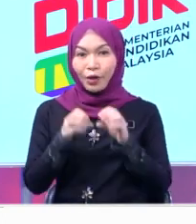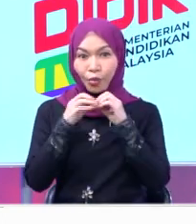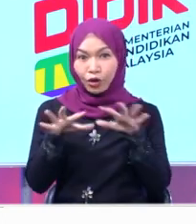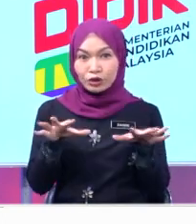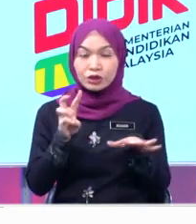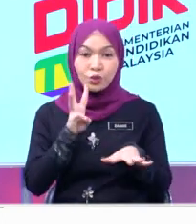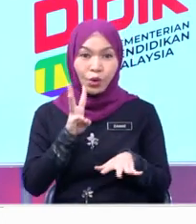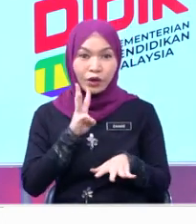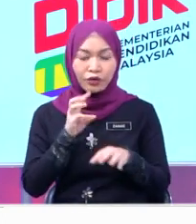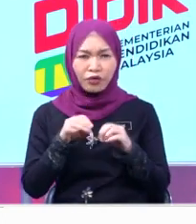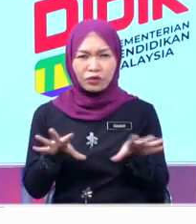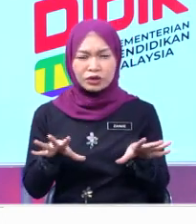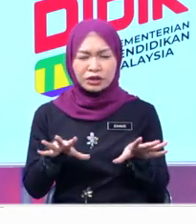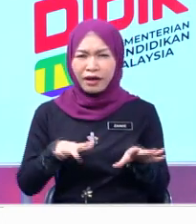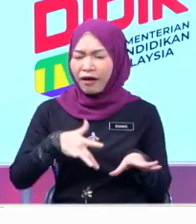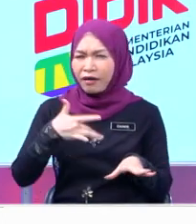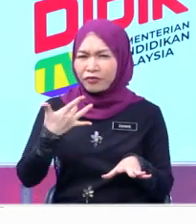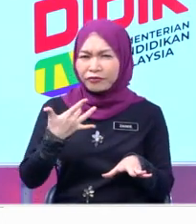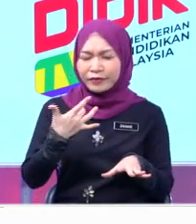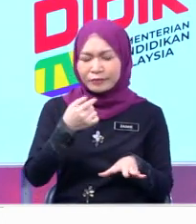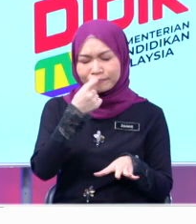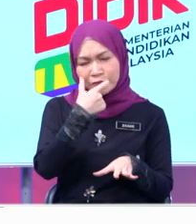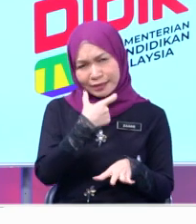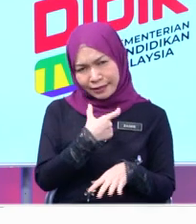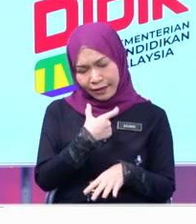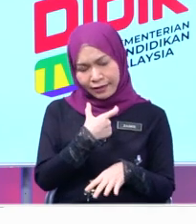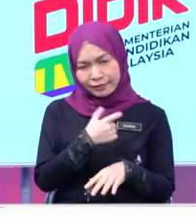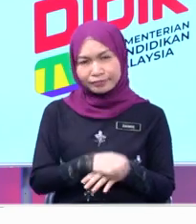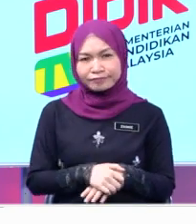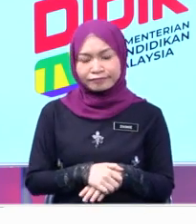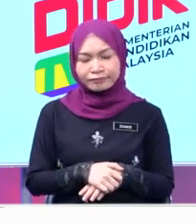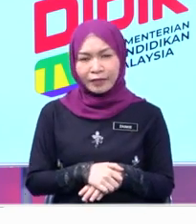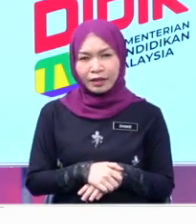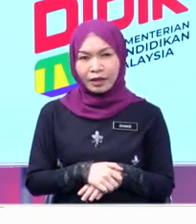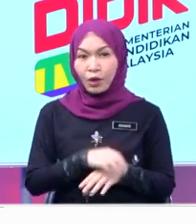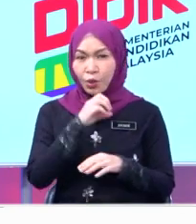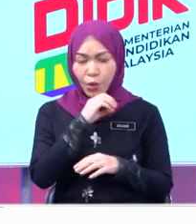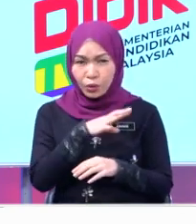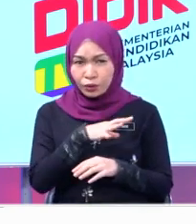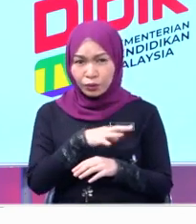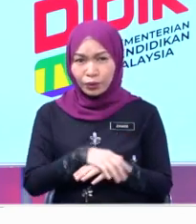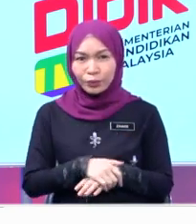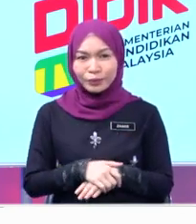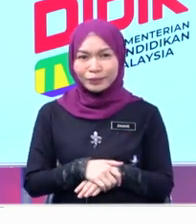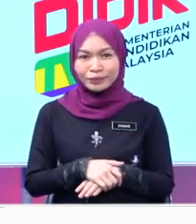I feel sad because it's a water pollution and causing the